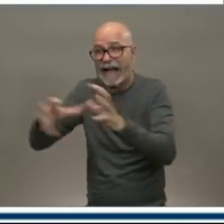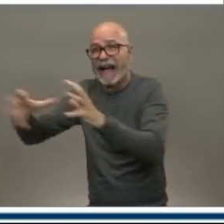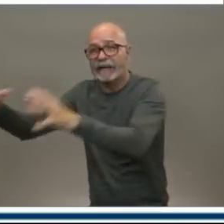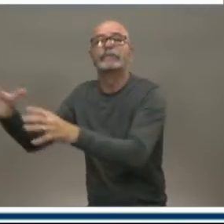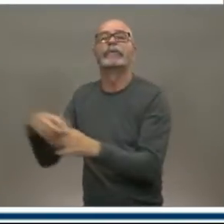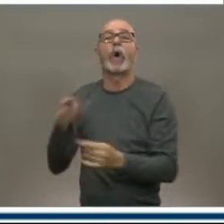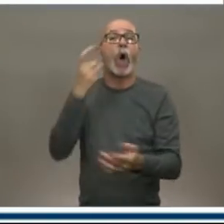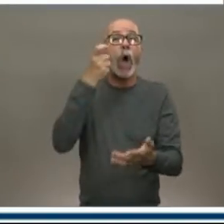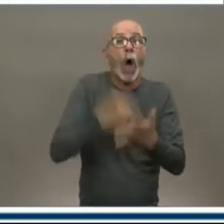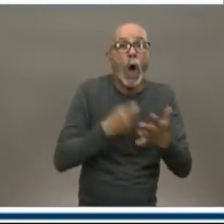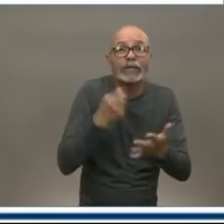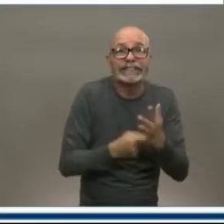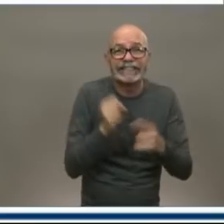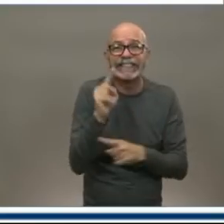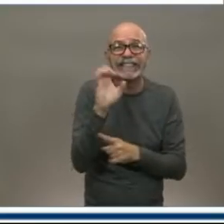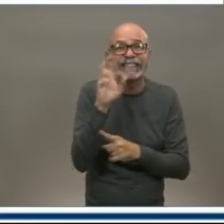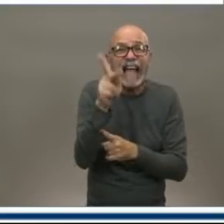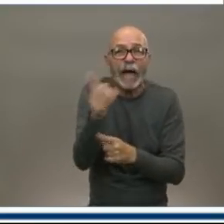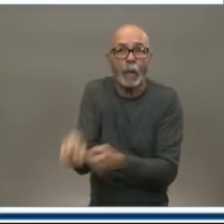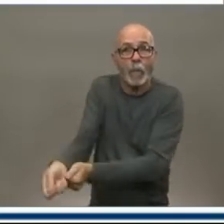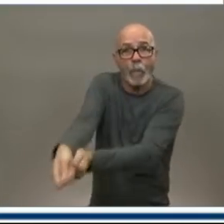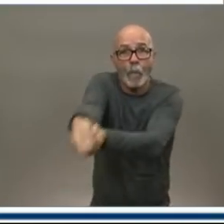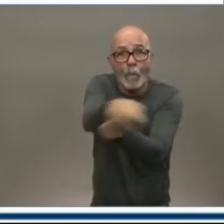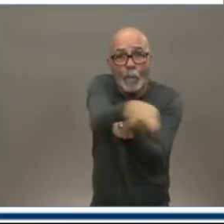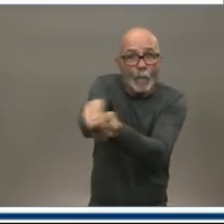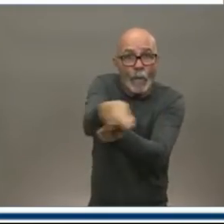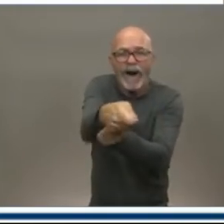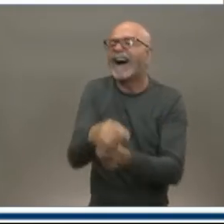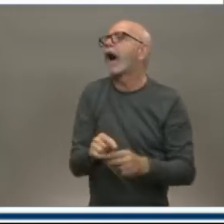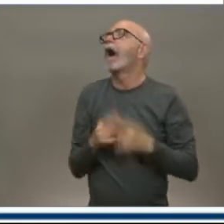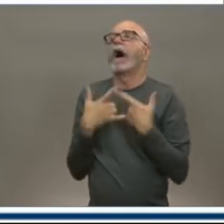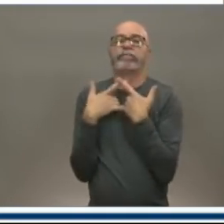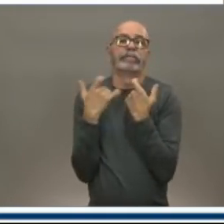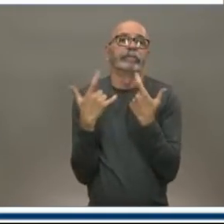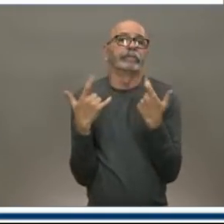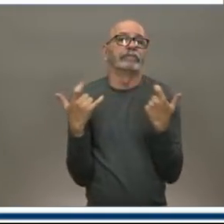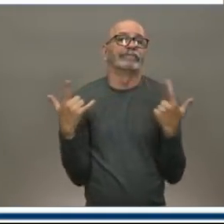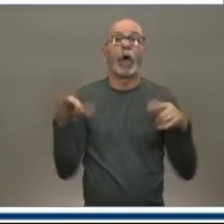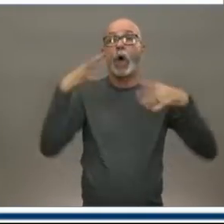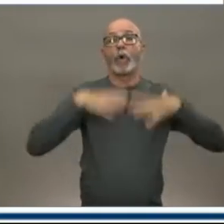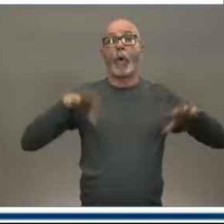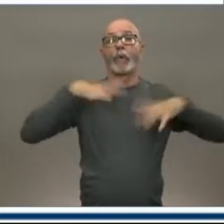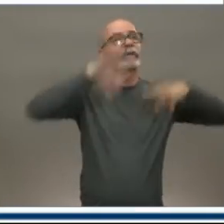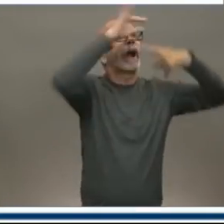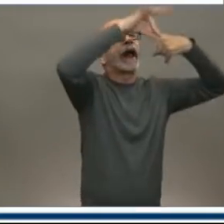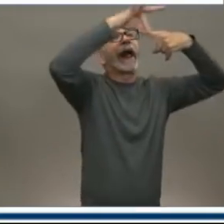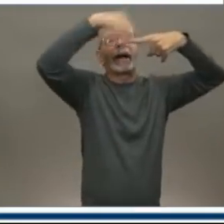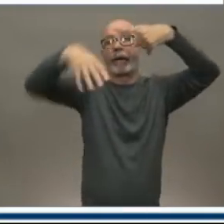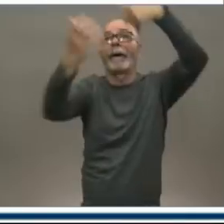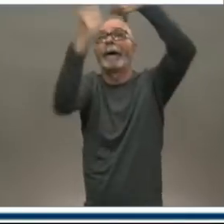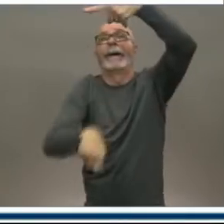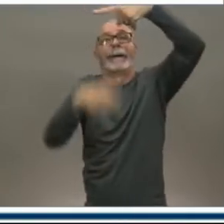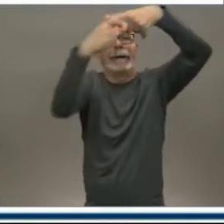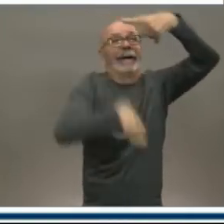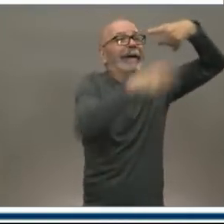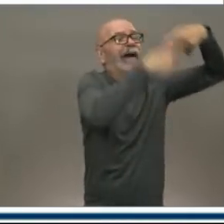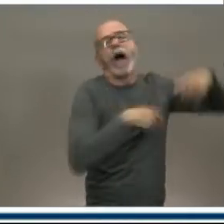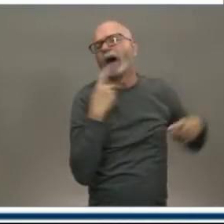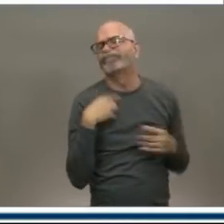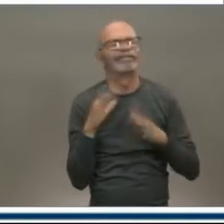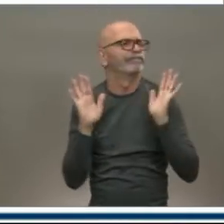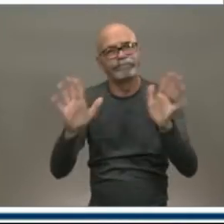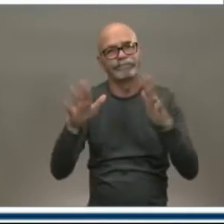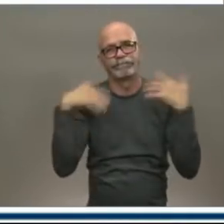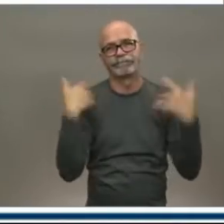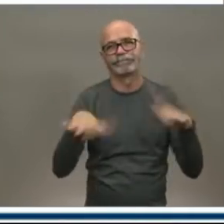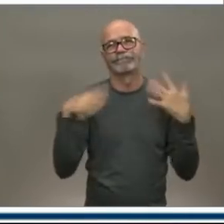sticks or chutes. Even people clipping things to clotheslines. And I saw lots of kids having lots of fun. So I want to